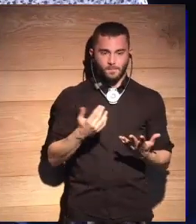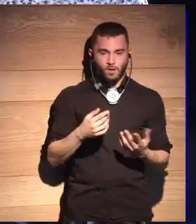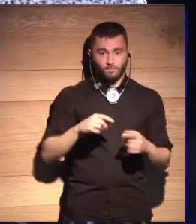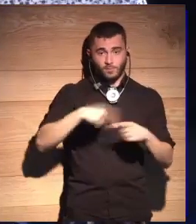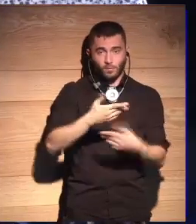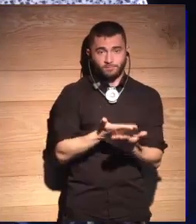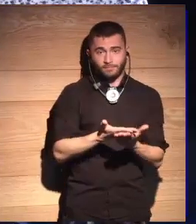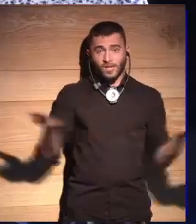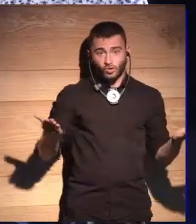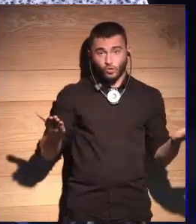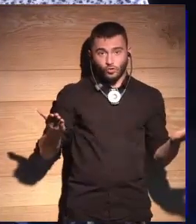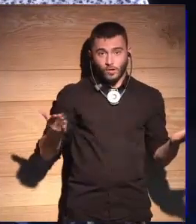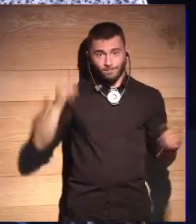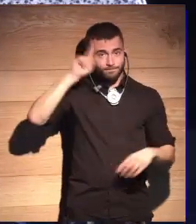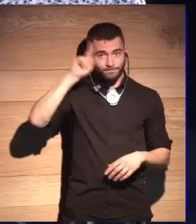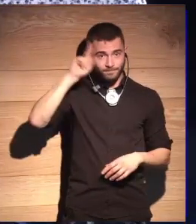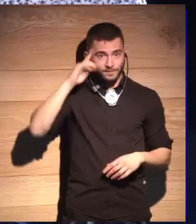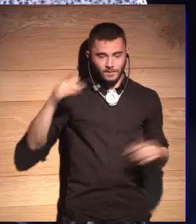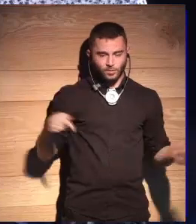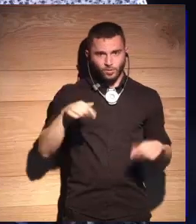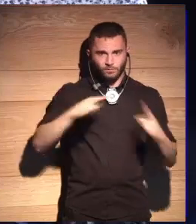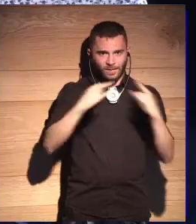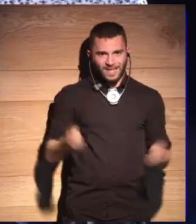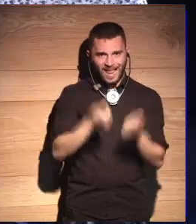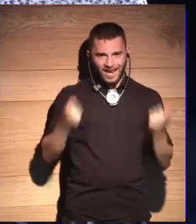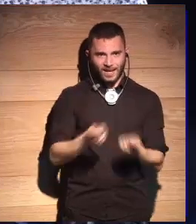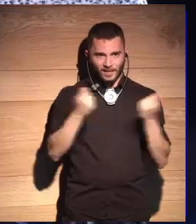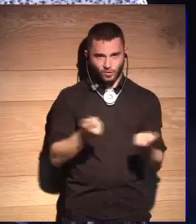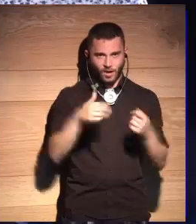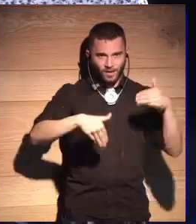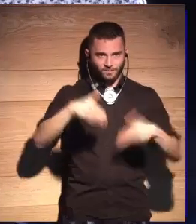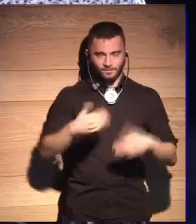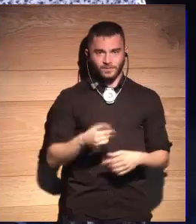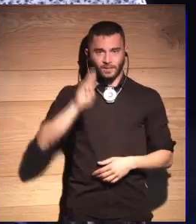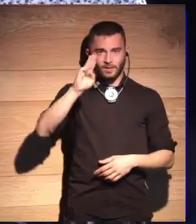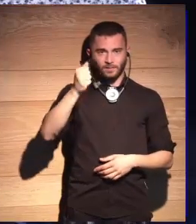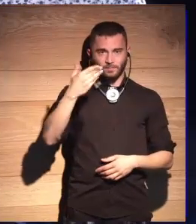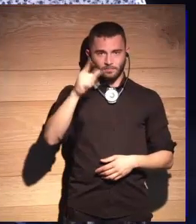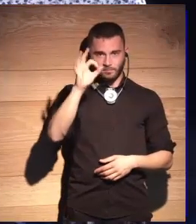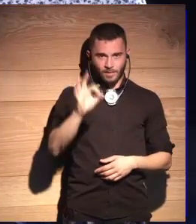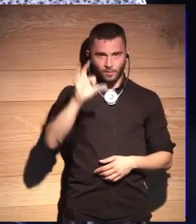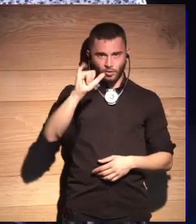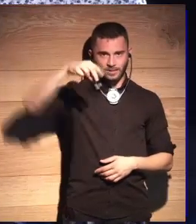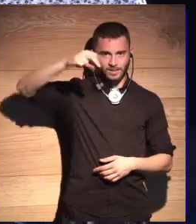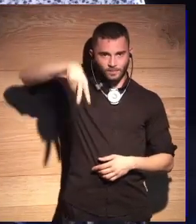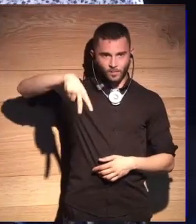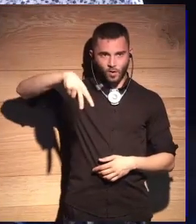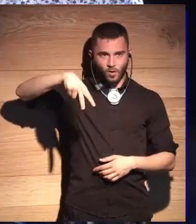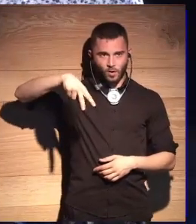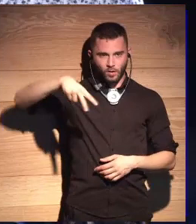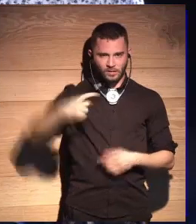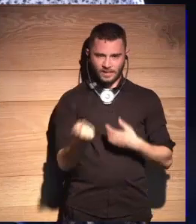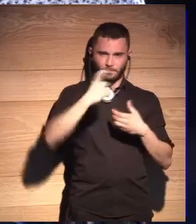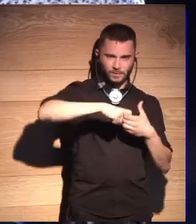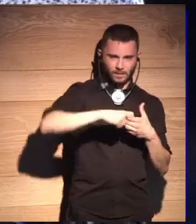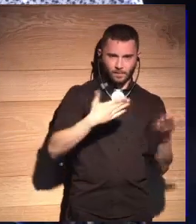for granted and perhaps people do not really grasp. We are in the campaign, in an election campaign